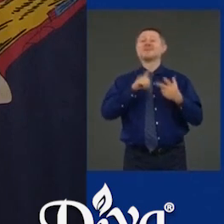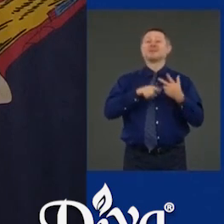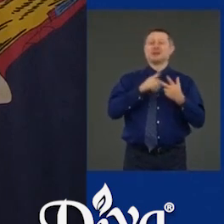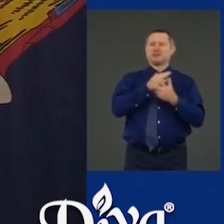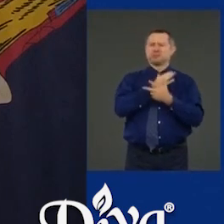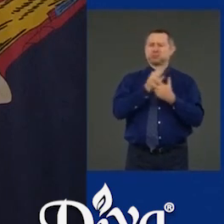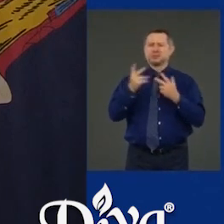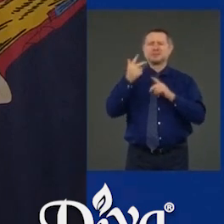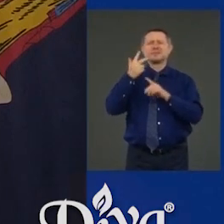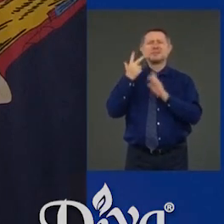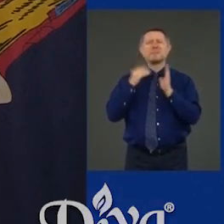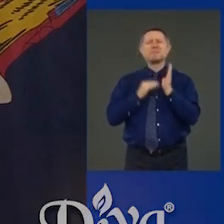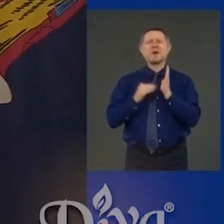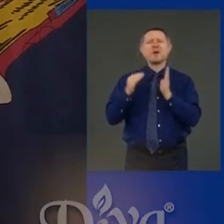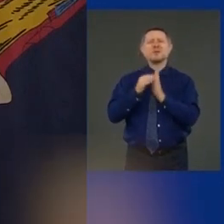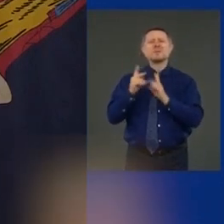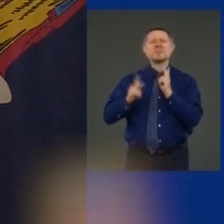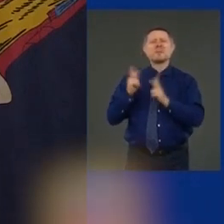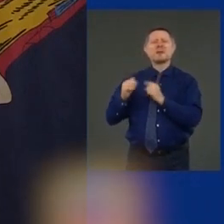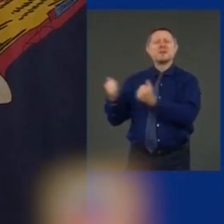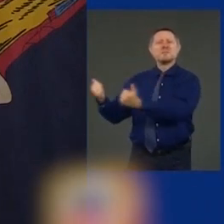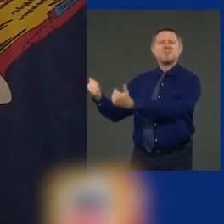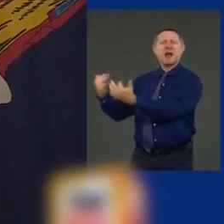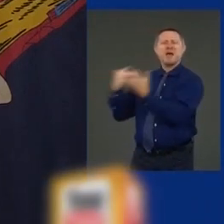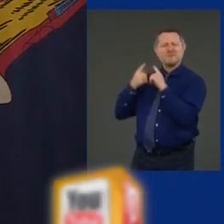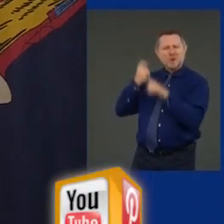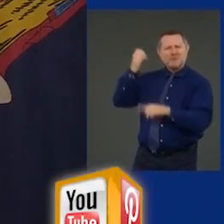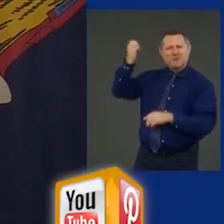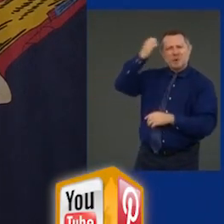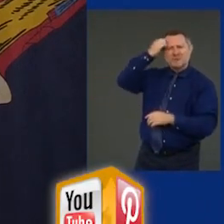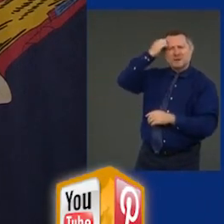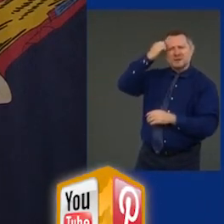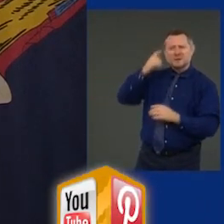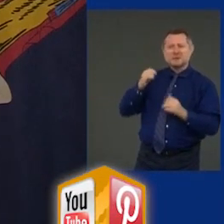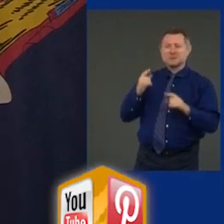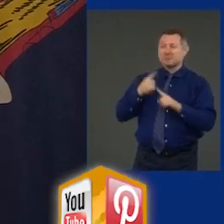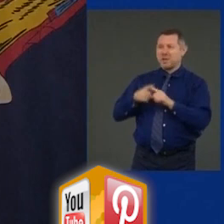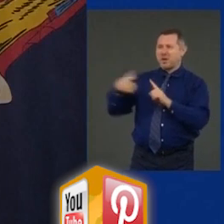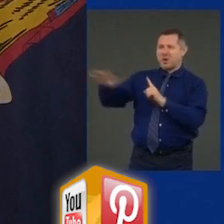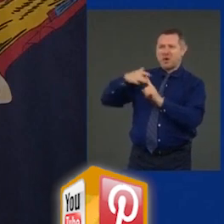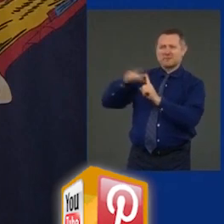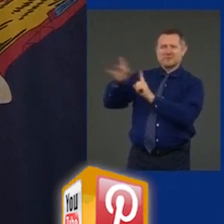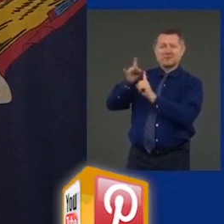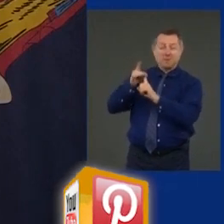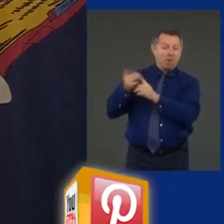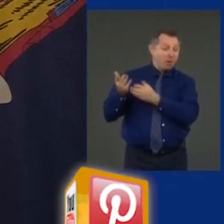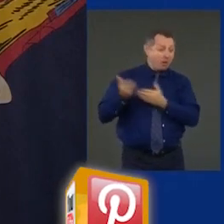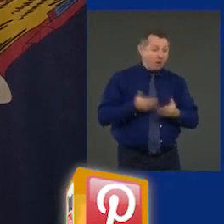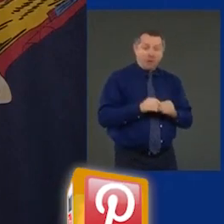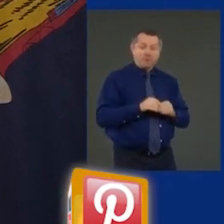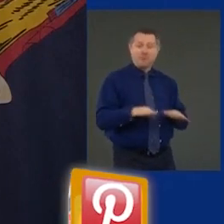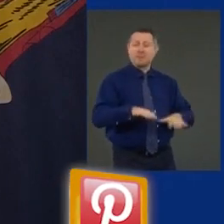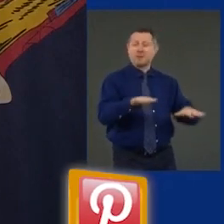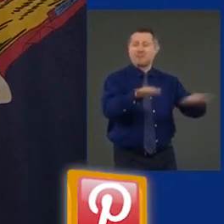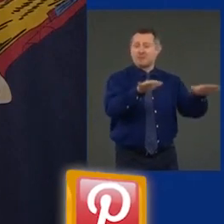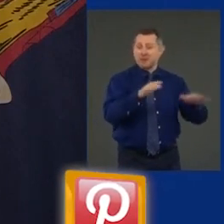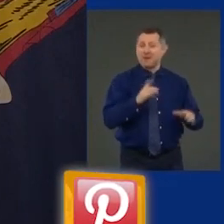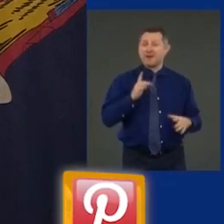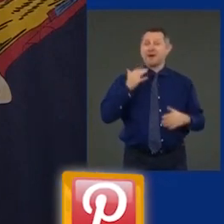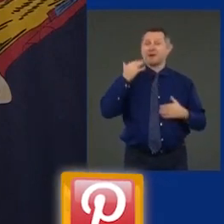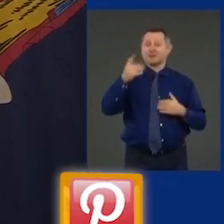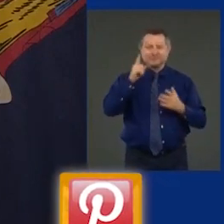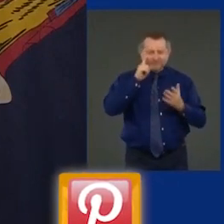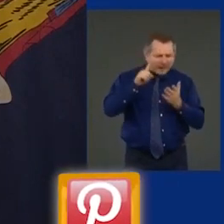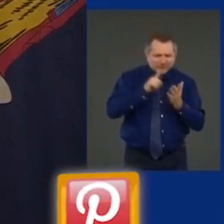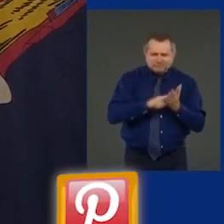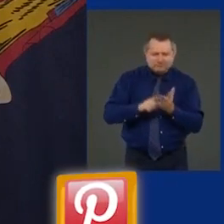our region of the country, and they brought the virus. And by the time we found out, by the time the federal government